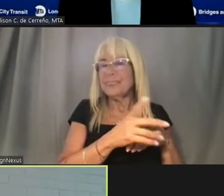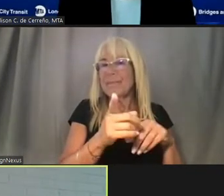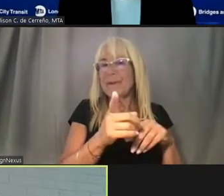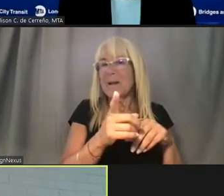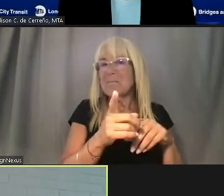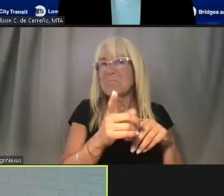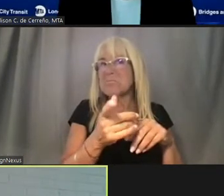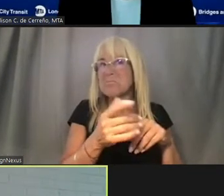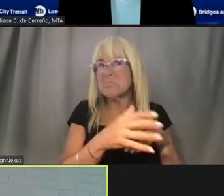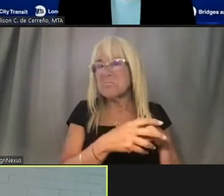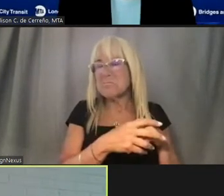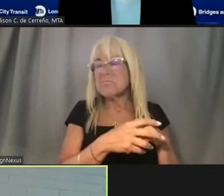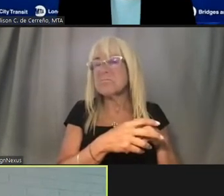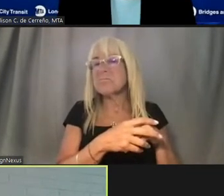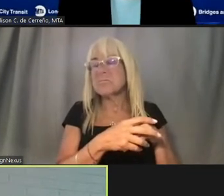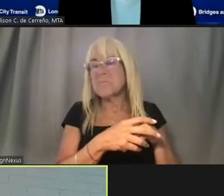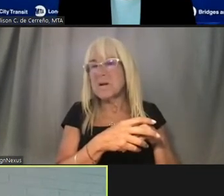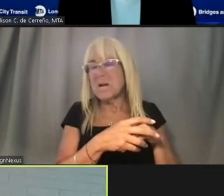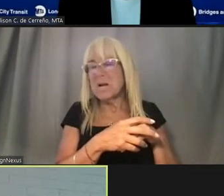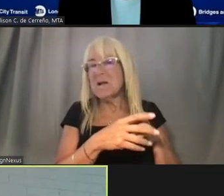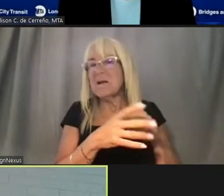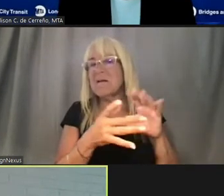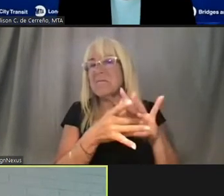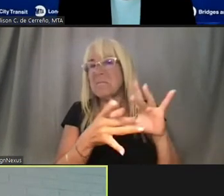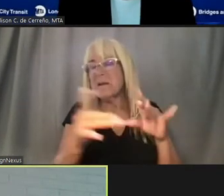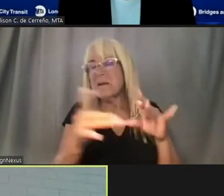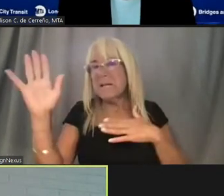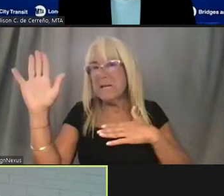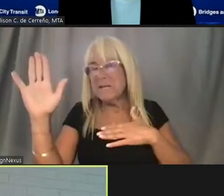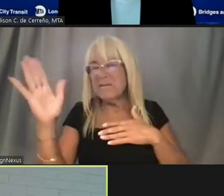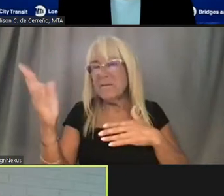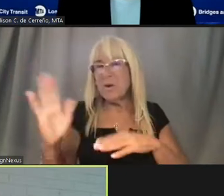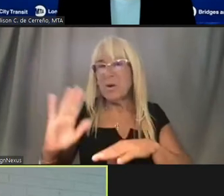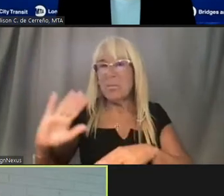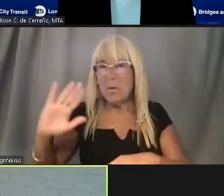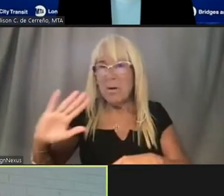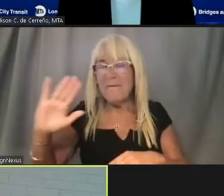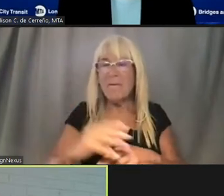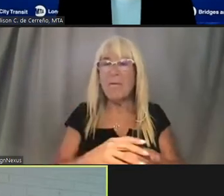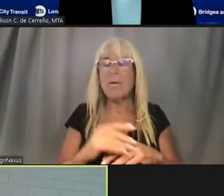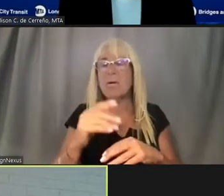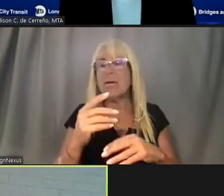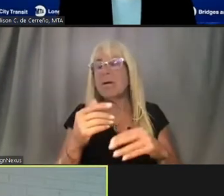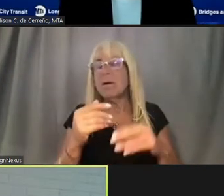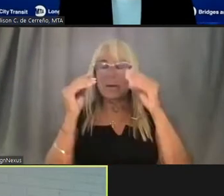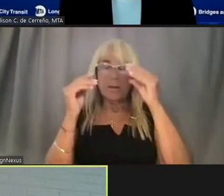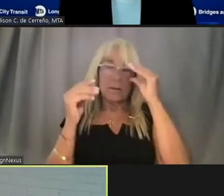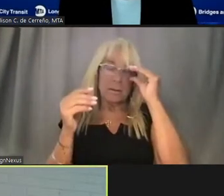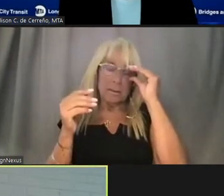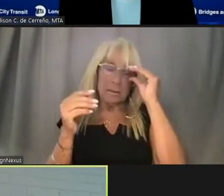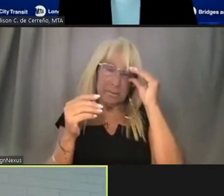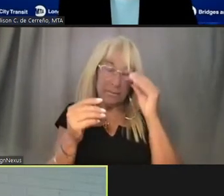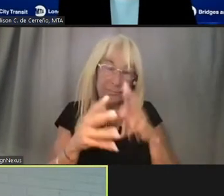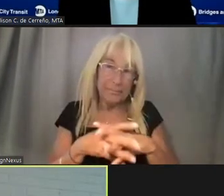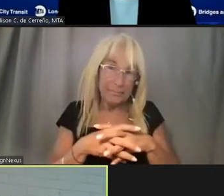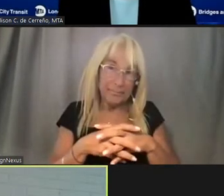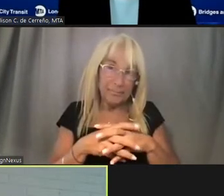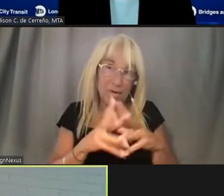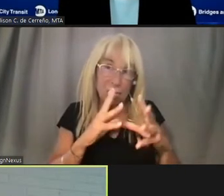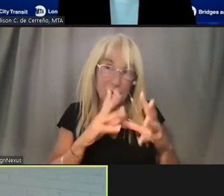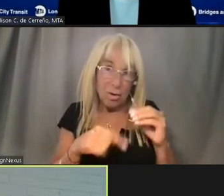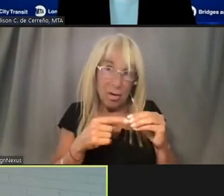a long time have testified previously I don't want to spend too much of my time here today uh speaking about my